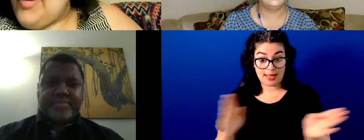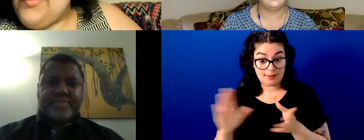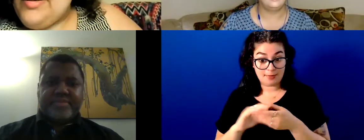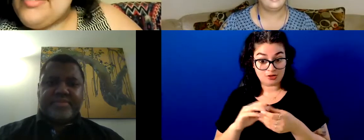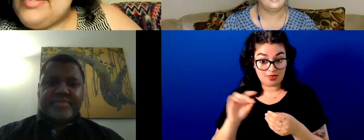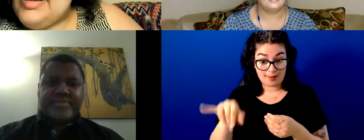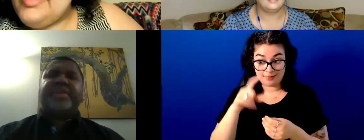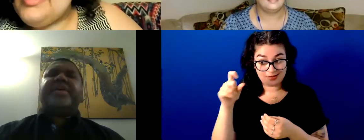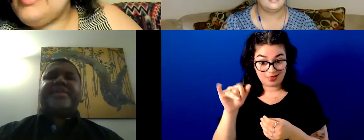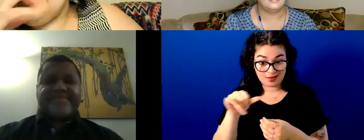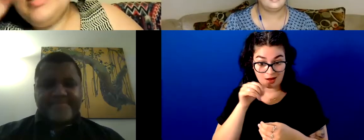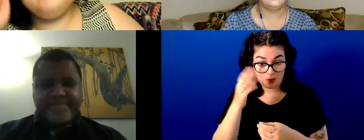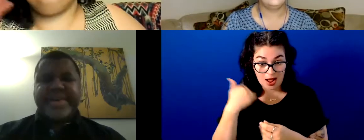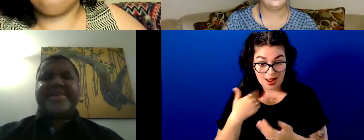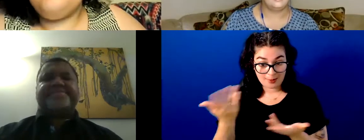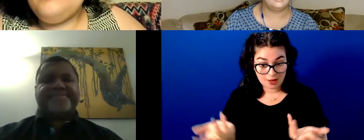not why I'm here.